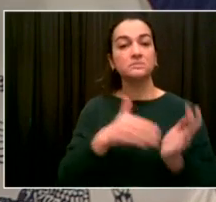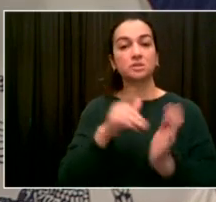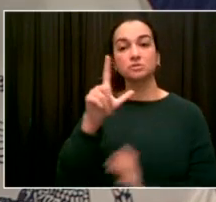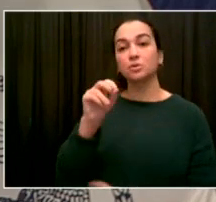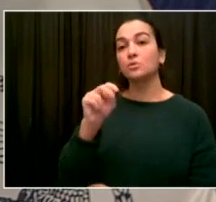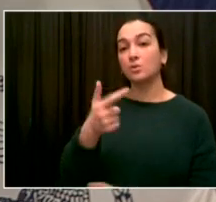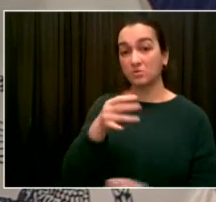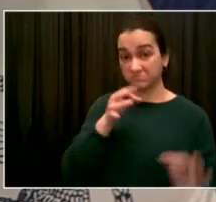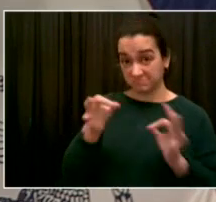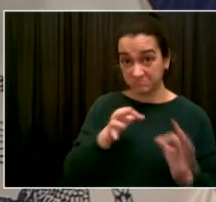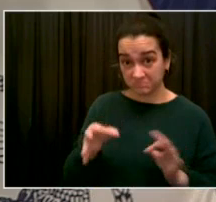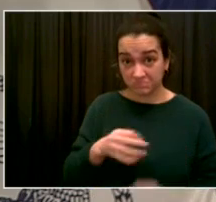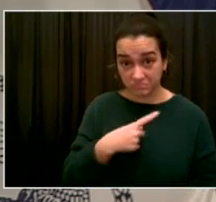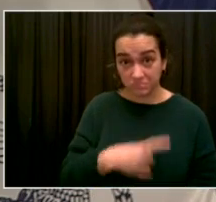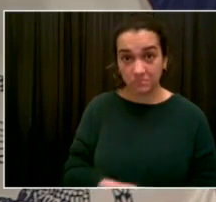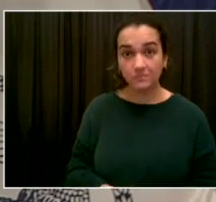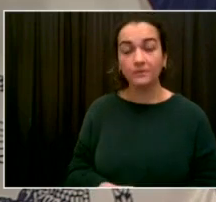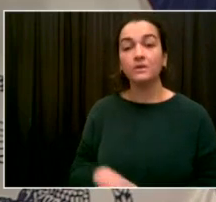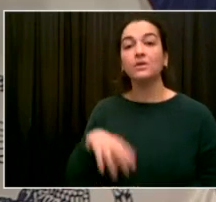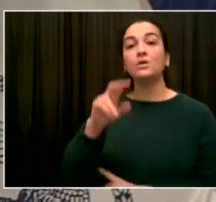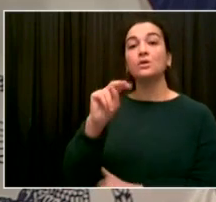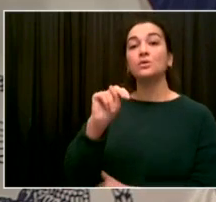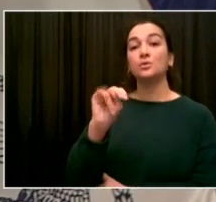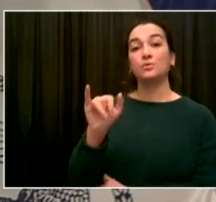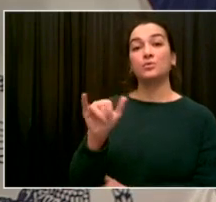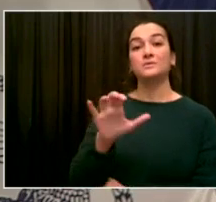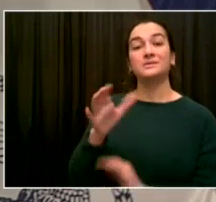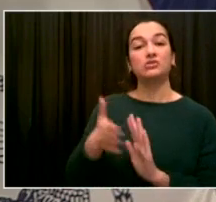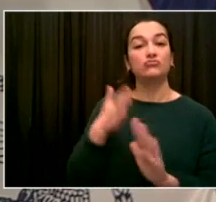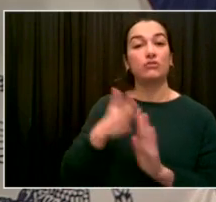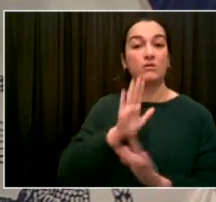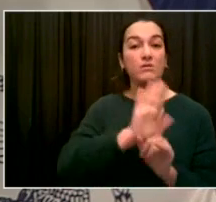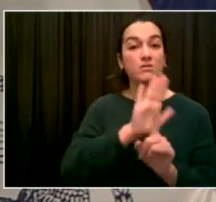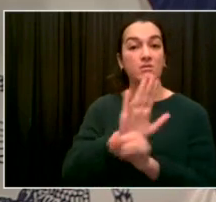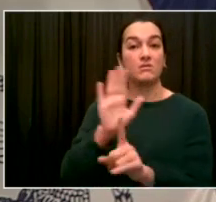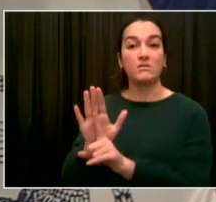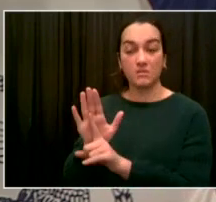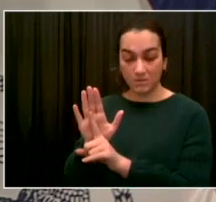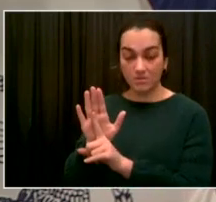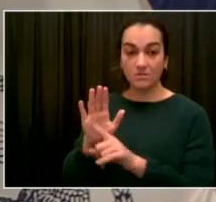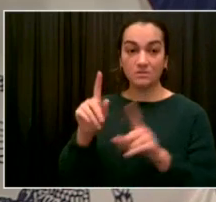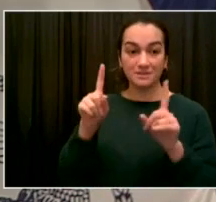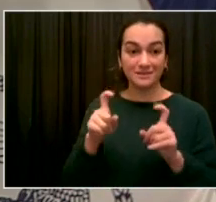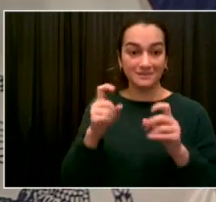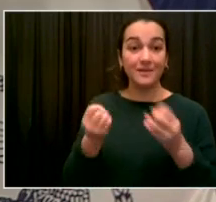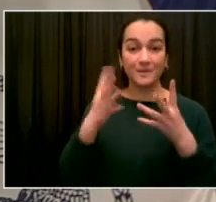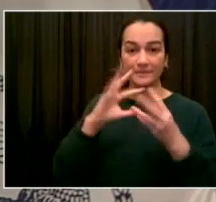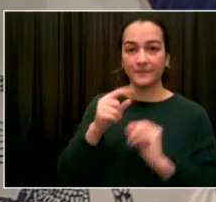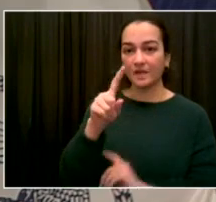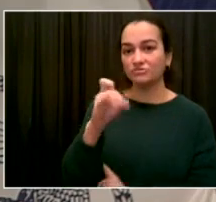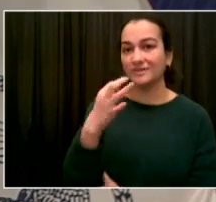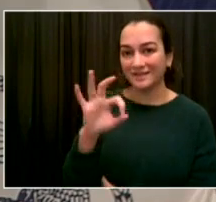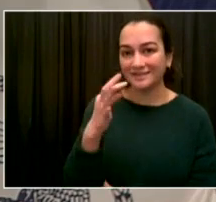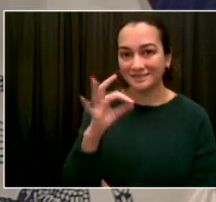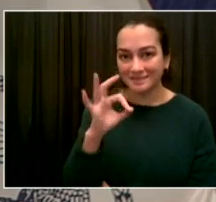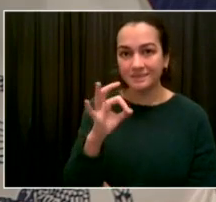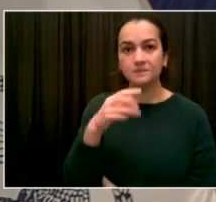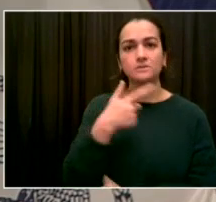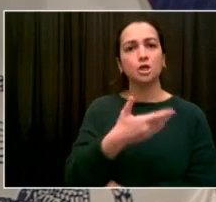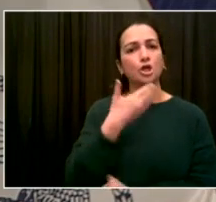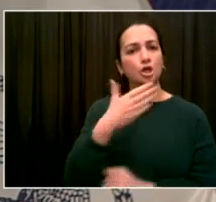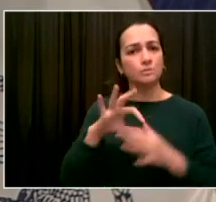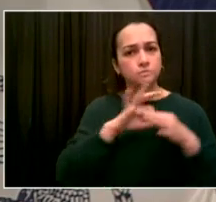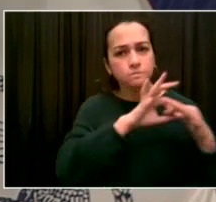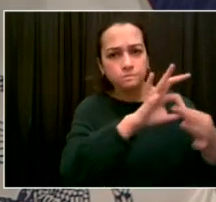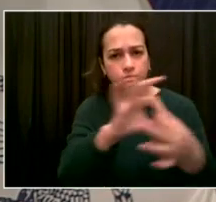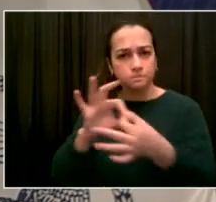the 119. I want them to explain how we make that information available. Two, the